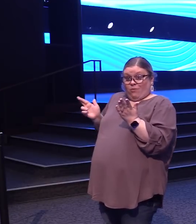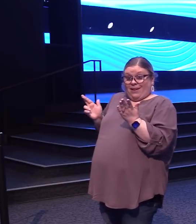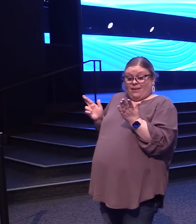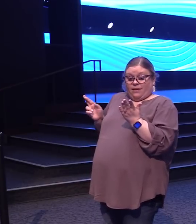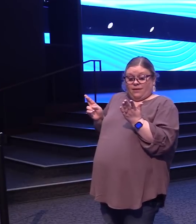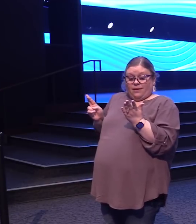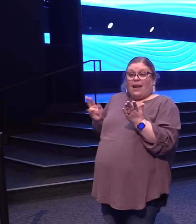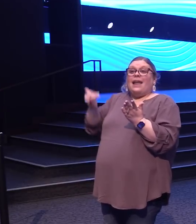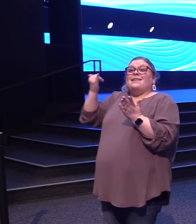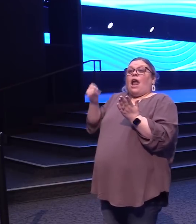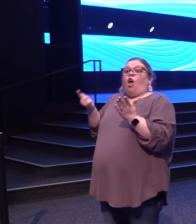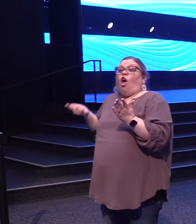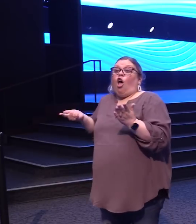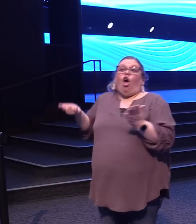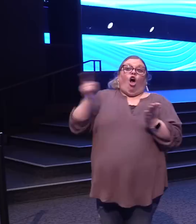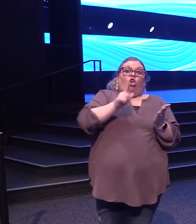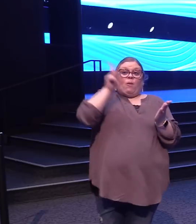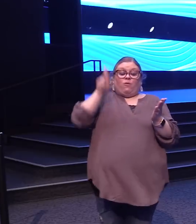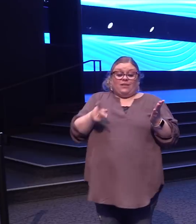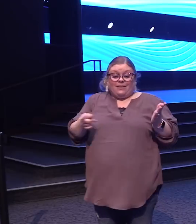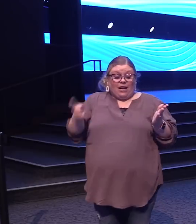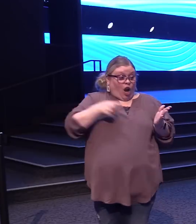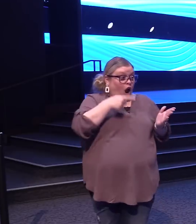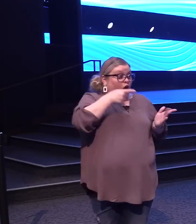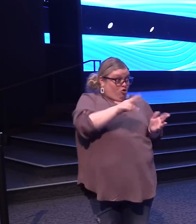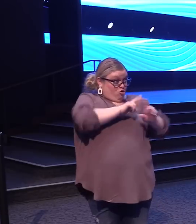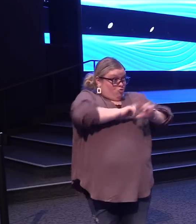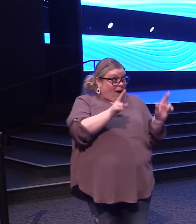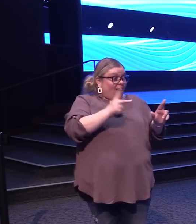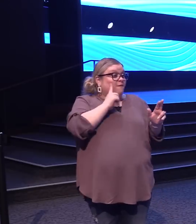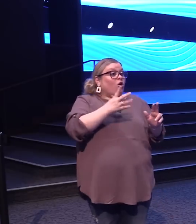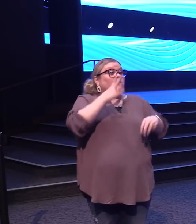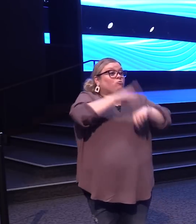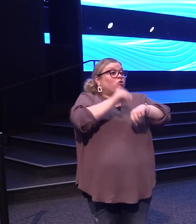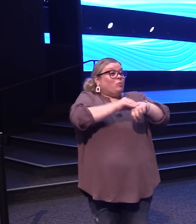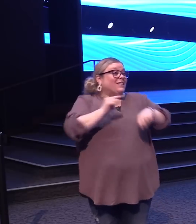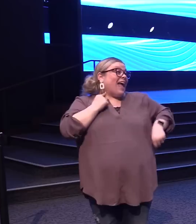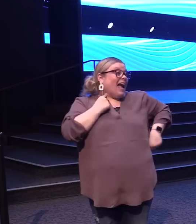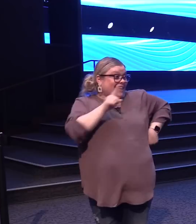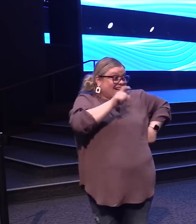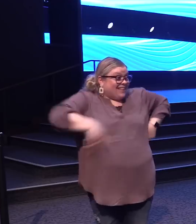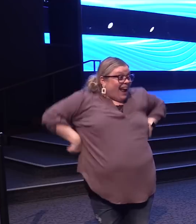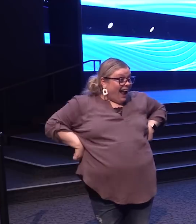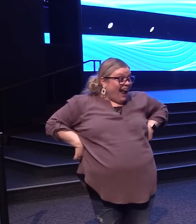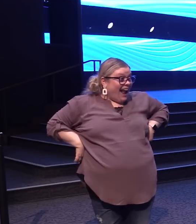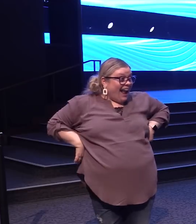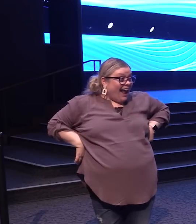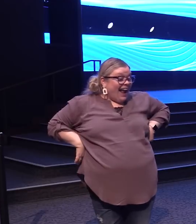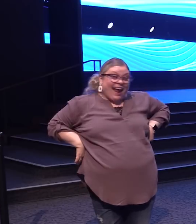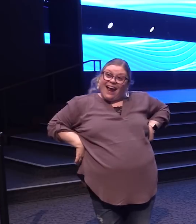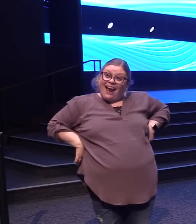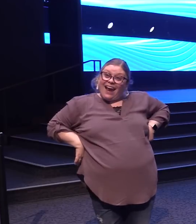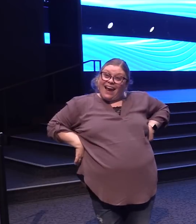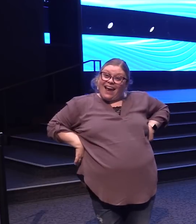And now you can turn to your other neighbor and ask them, and are you ready for some Swedish accent?